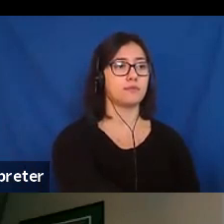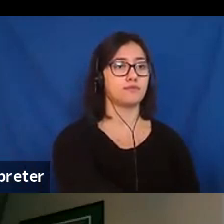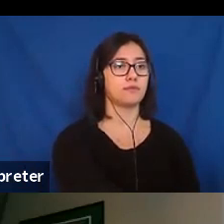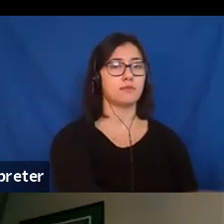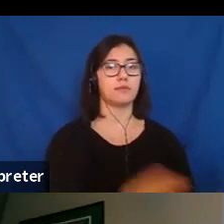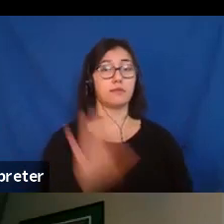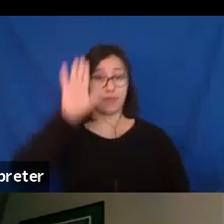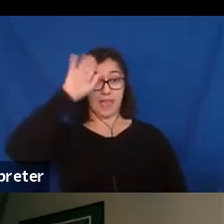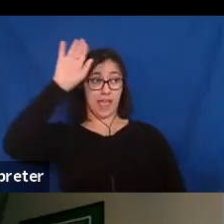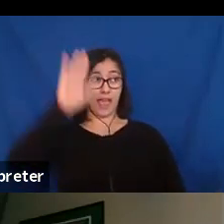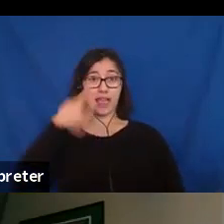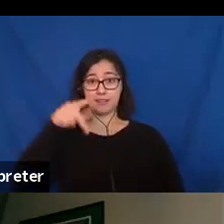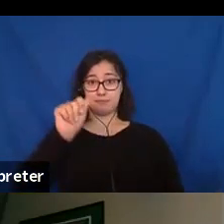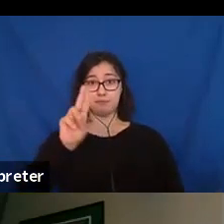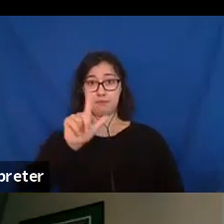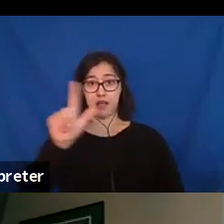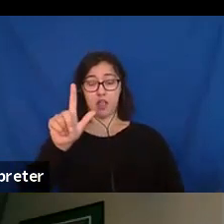This is Paul. You can focus on